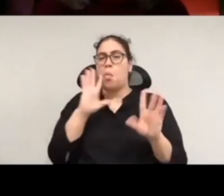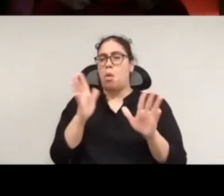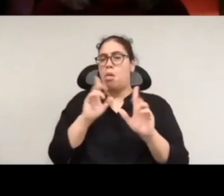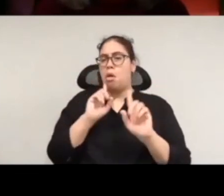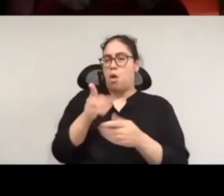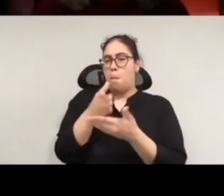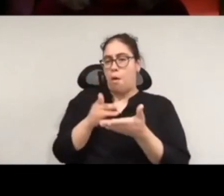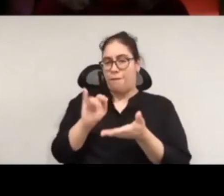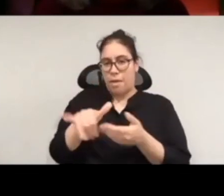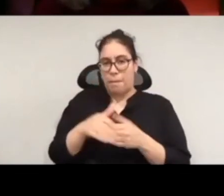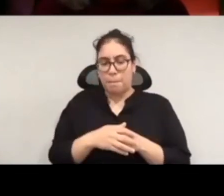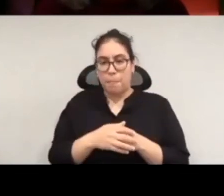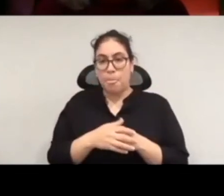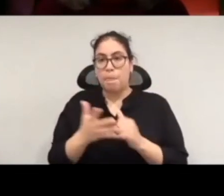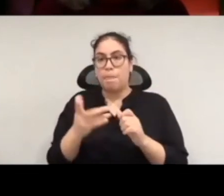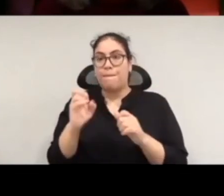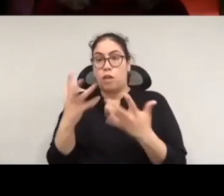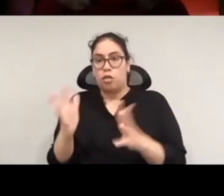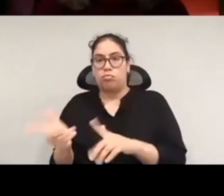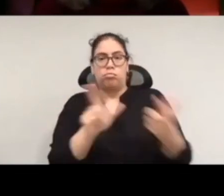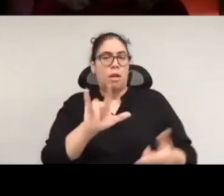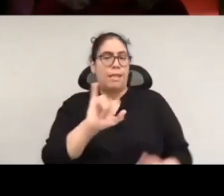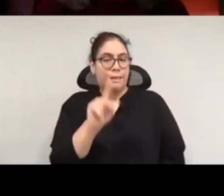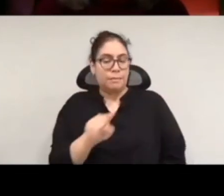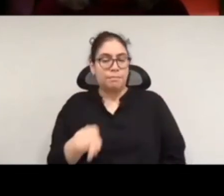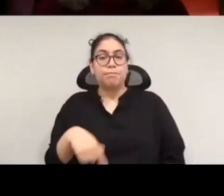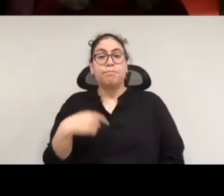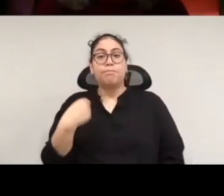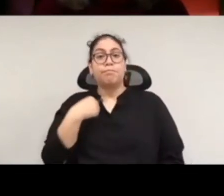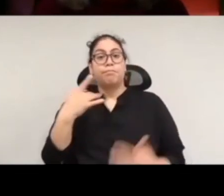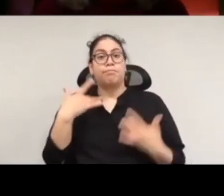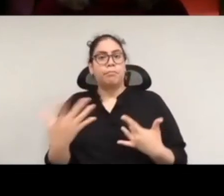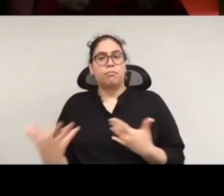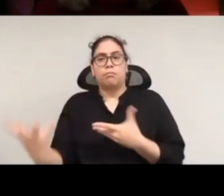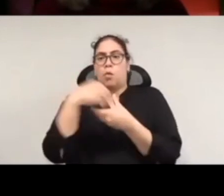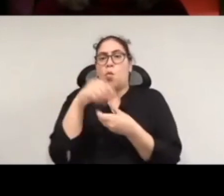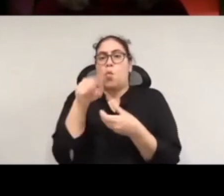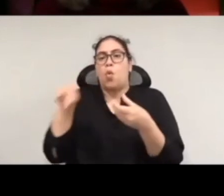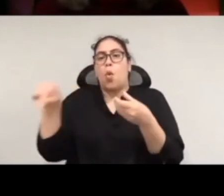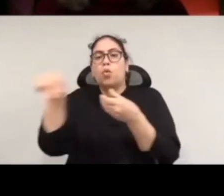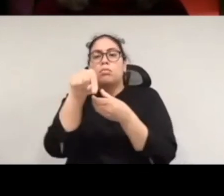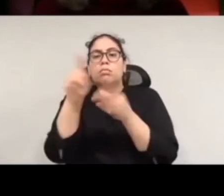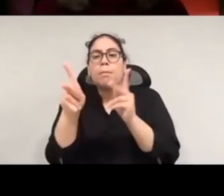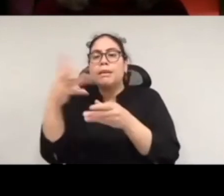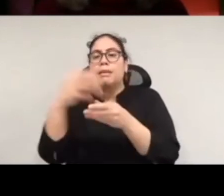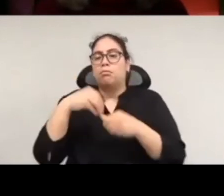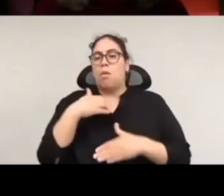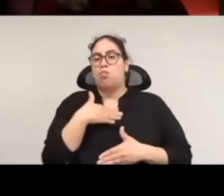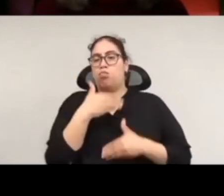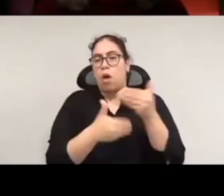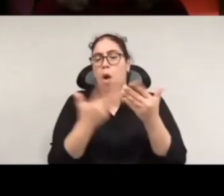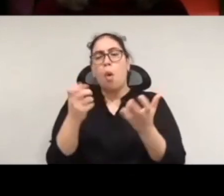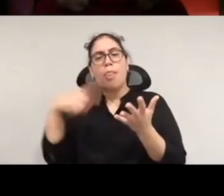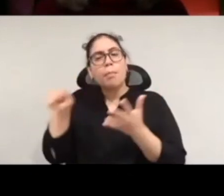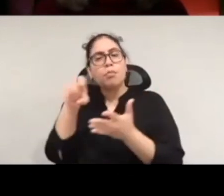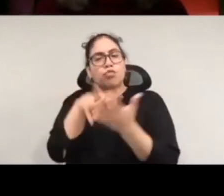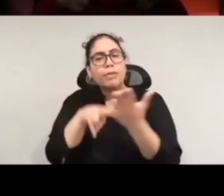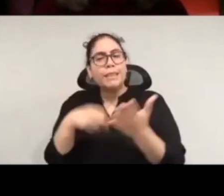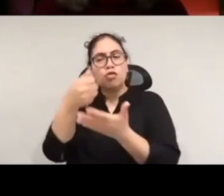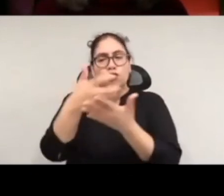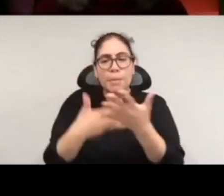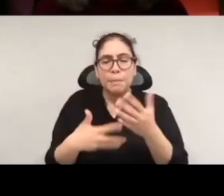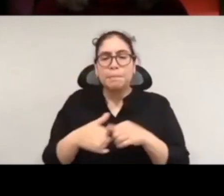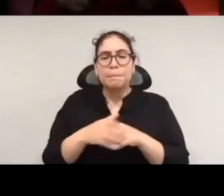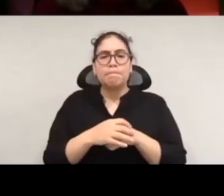they're coming with me for a journey, and I actually include them in my process. I want them to read the scripts. I want them